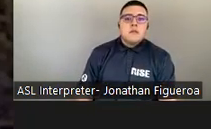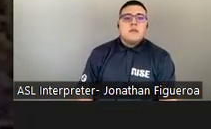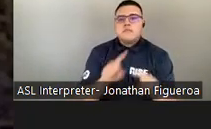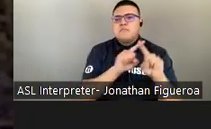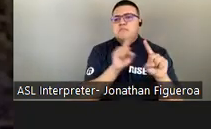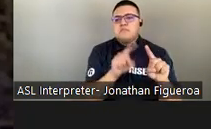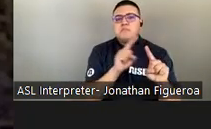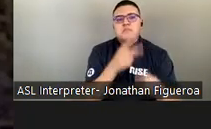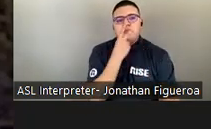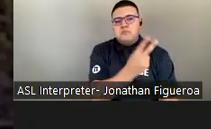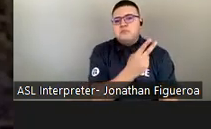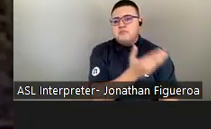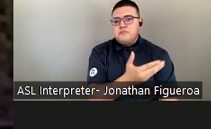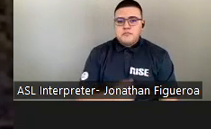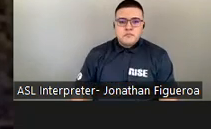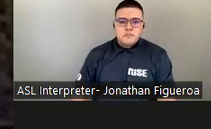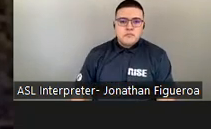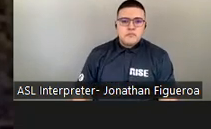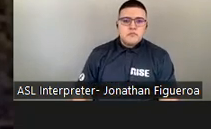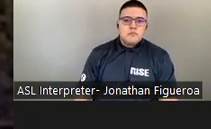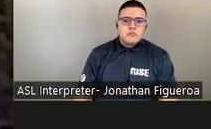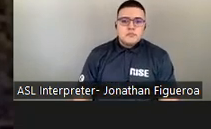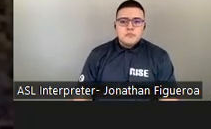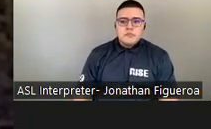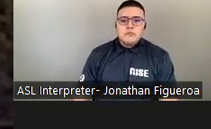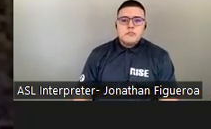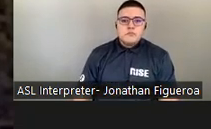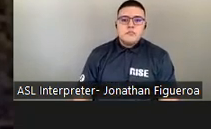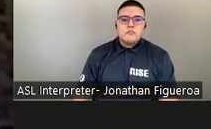GLAD, PFLAG, Parents and Friends of Lesbians and Gays, NAMI,